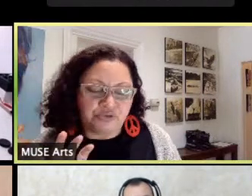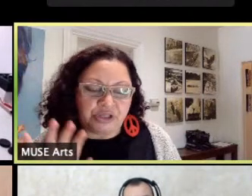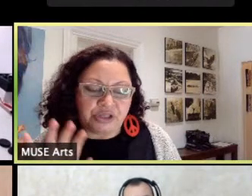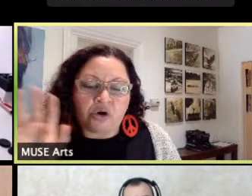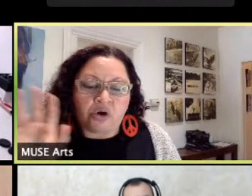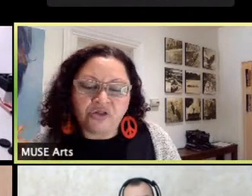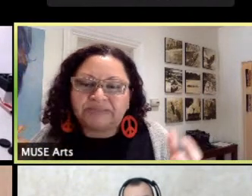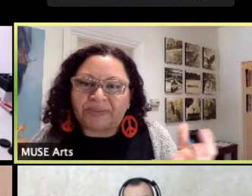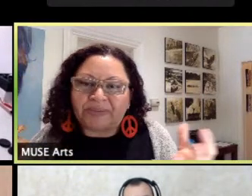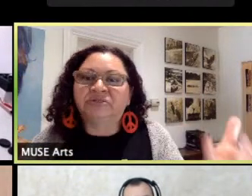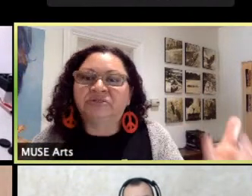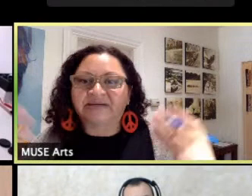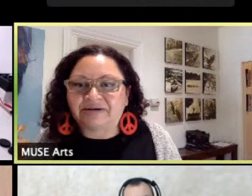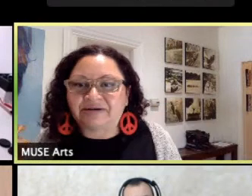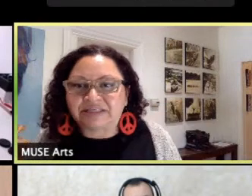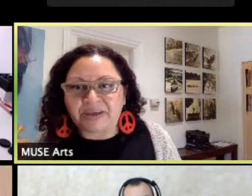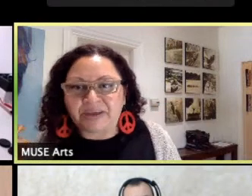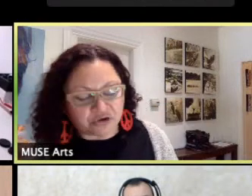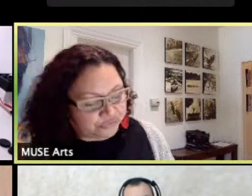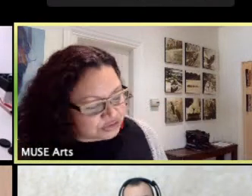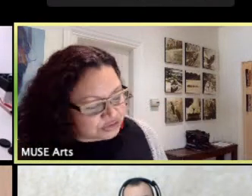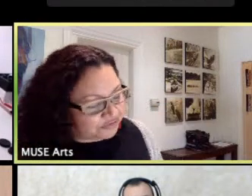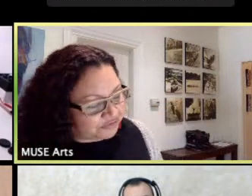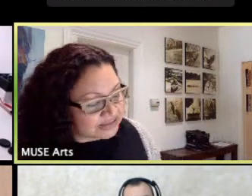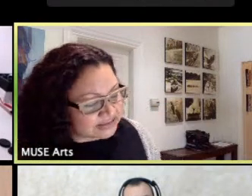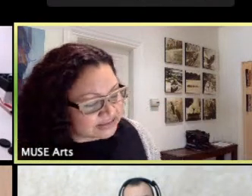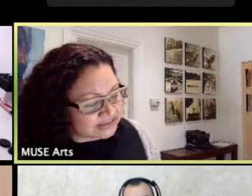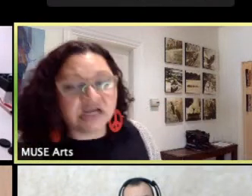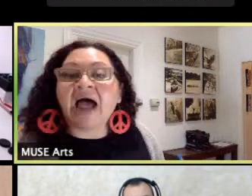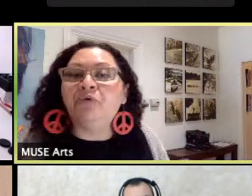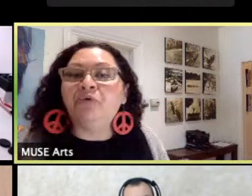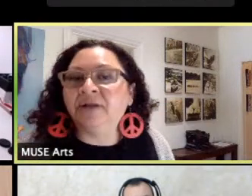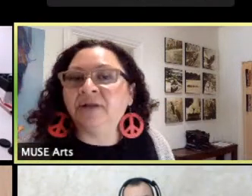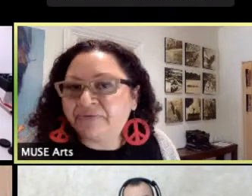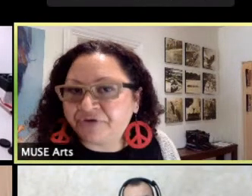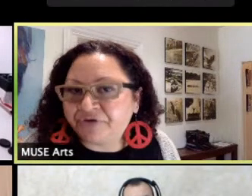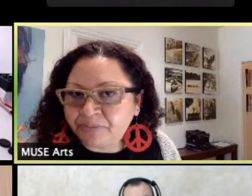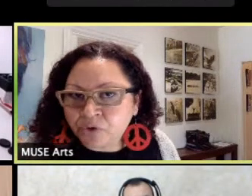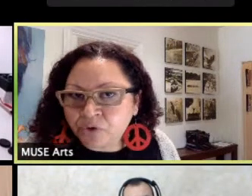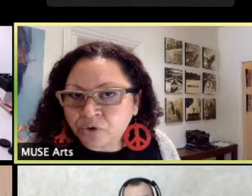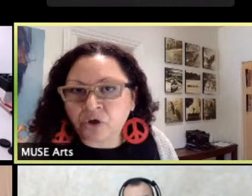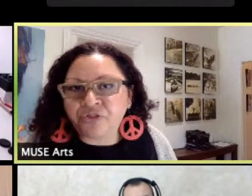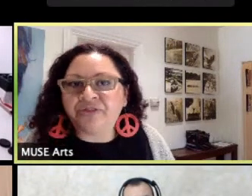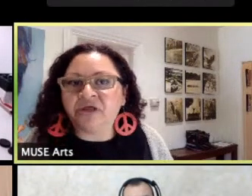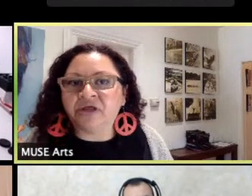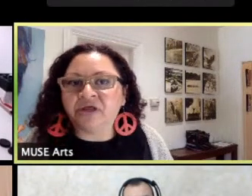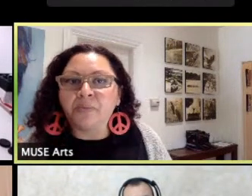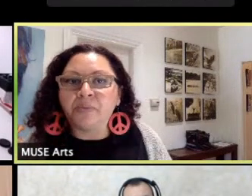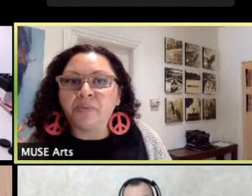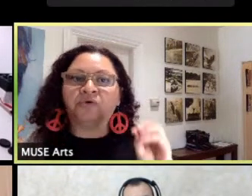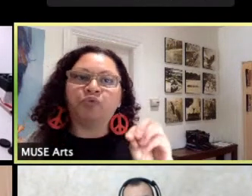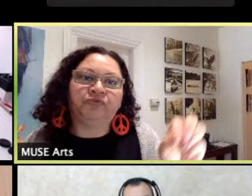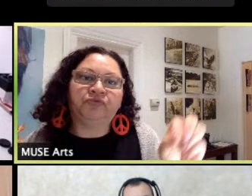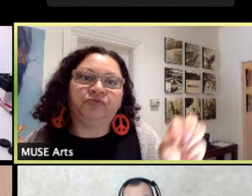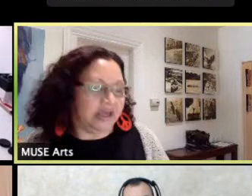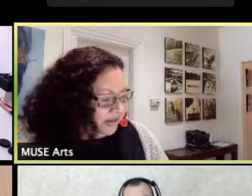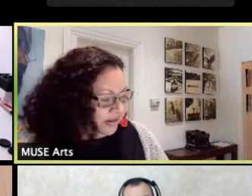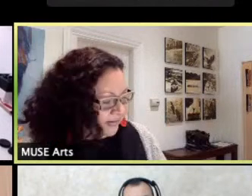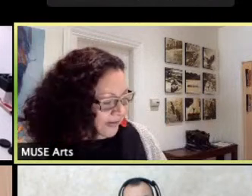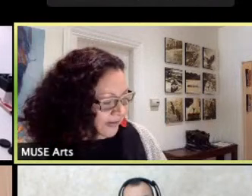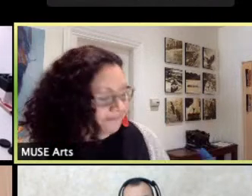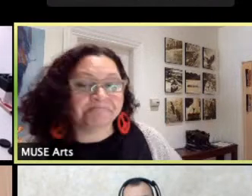also the respect of those differences. I will elaborate more on that topic when we get there.